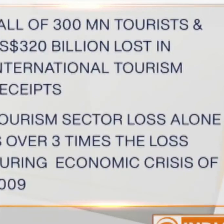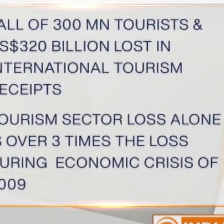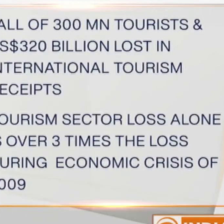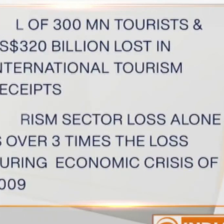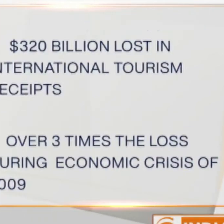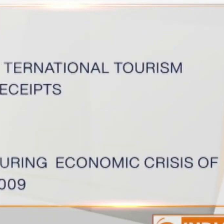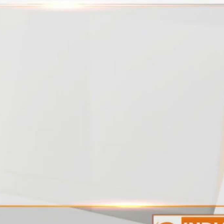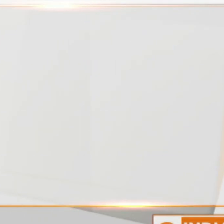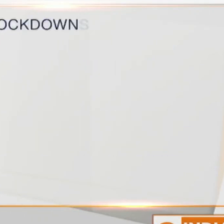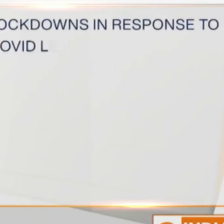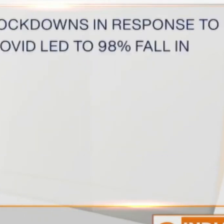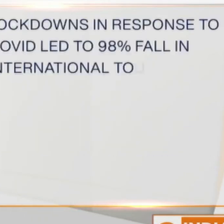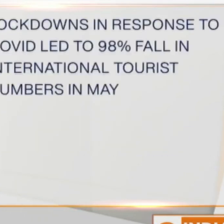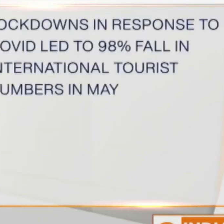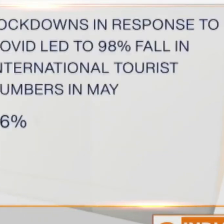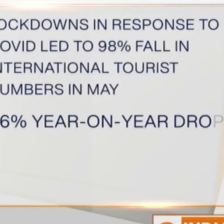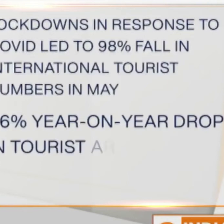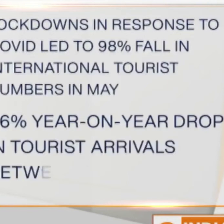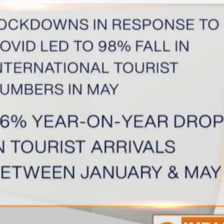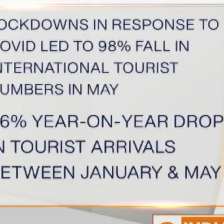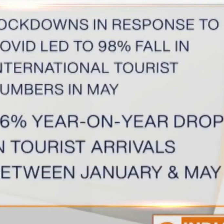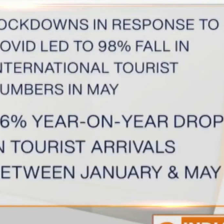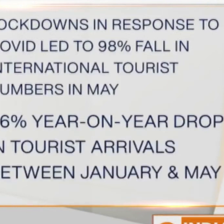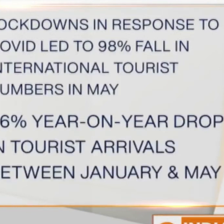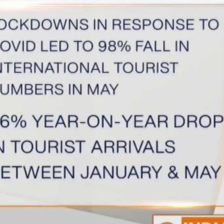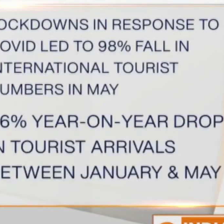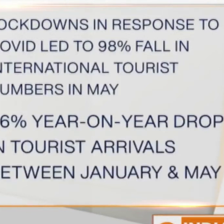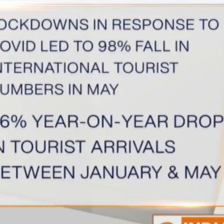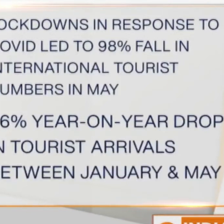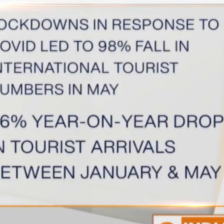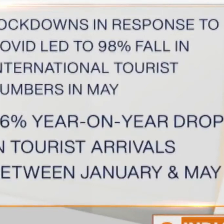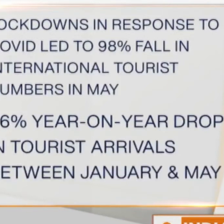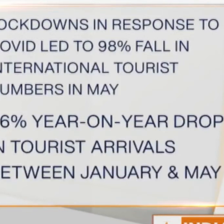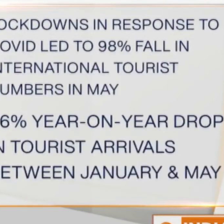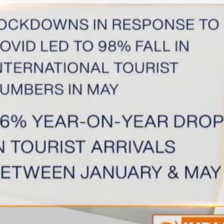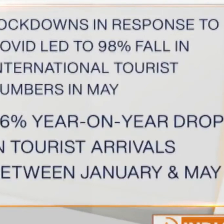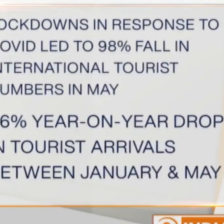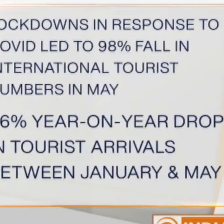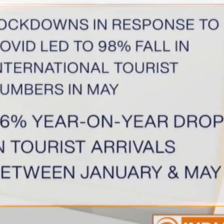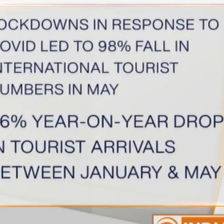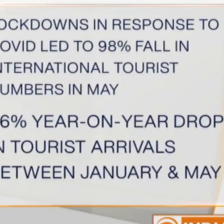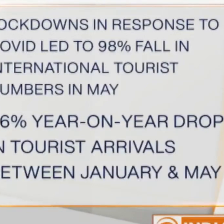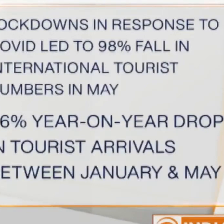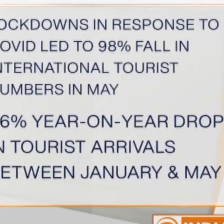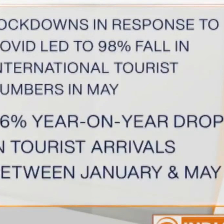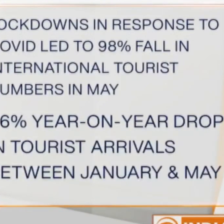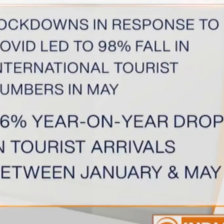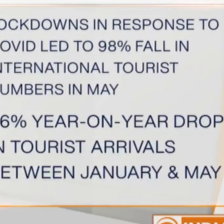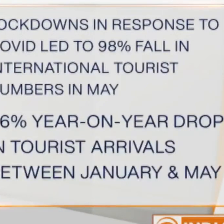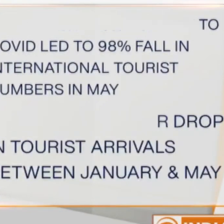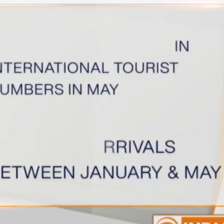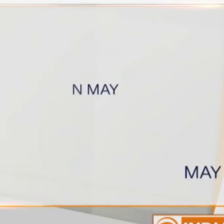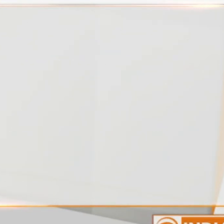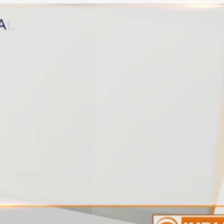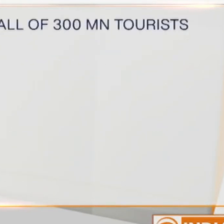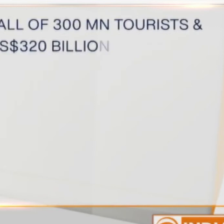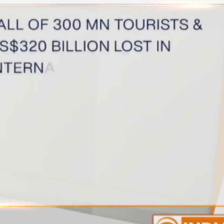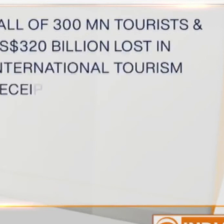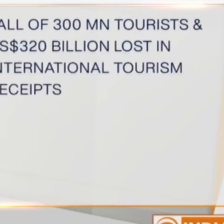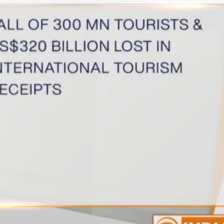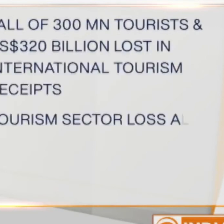between January and May. This translates into a fall of 300 million tourists and $320